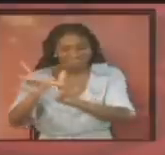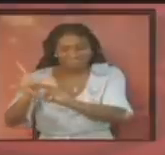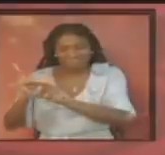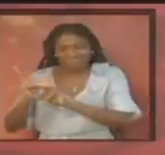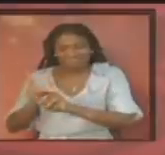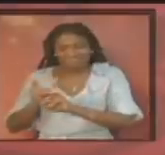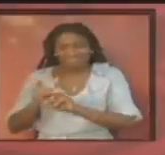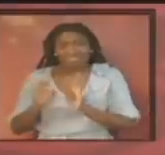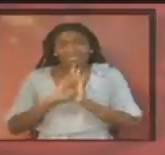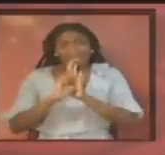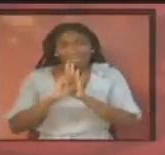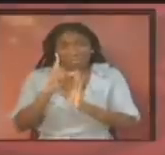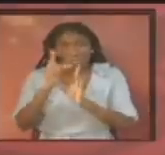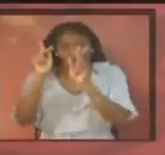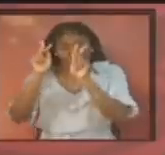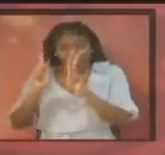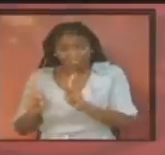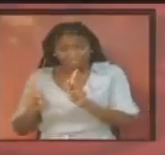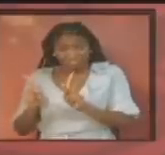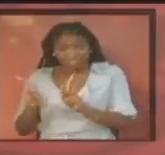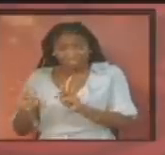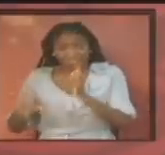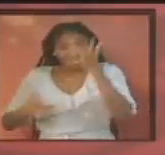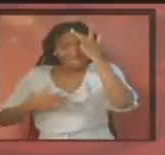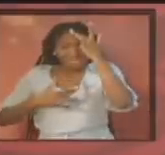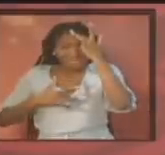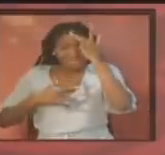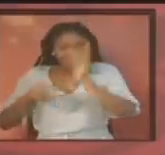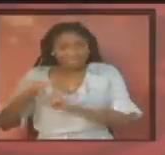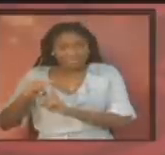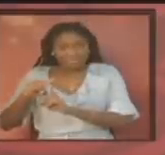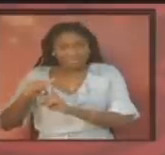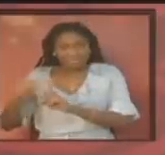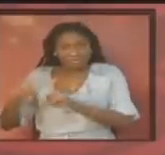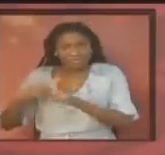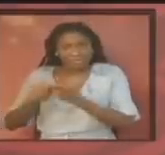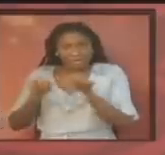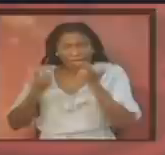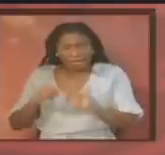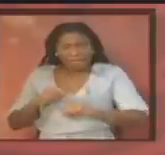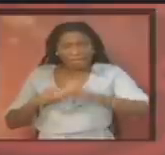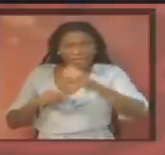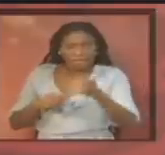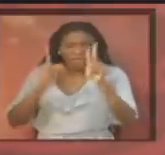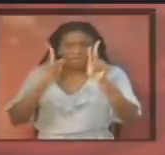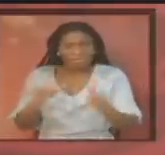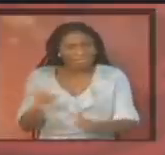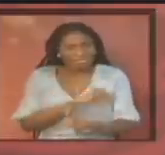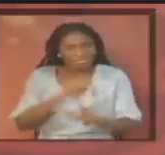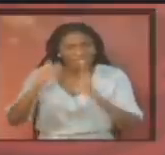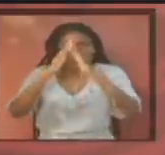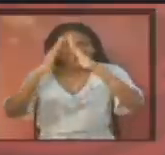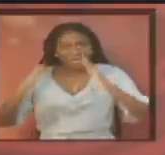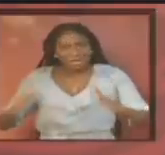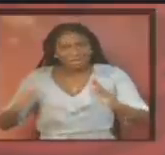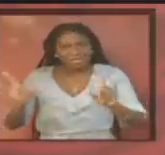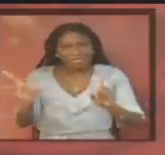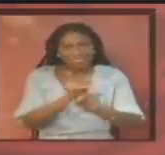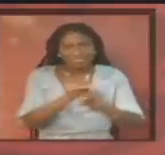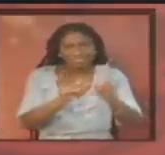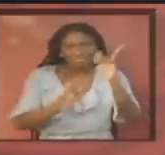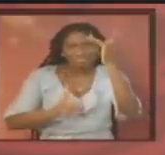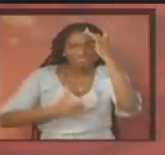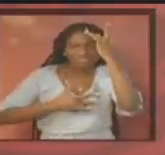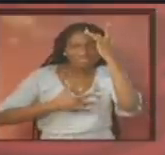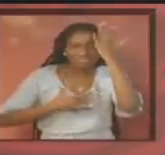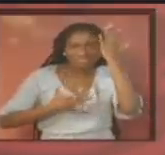14 days or more, because someone in the home was positive, and then someone else becomes positive, and it is like you're having to submit several quarantine orders